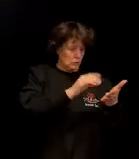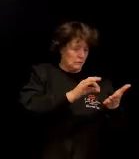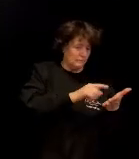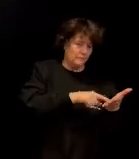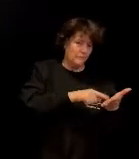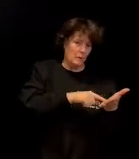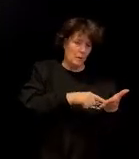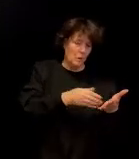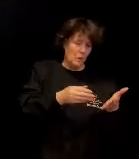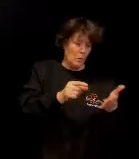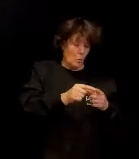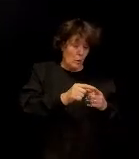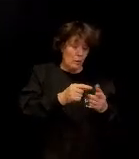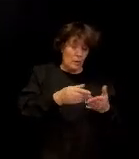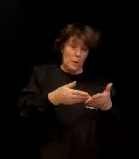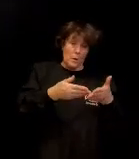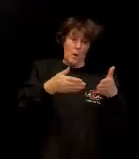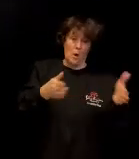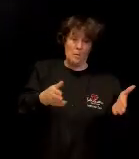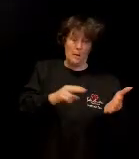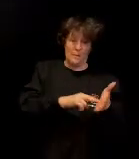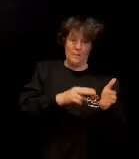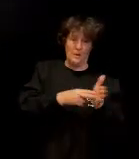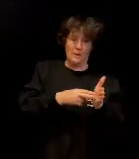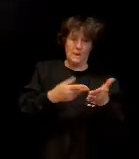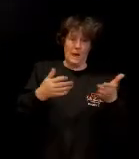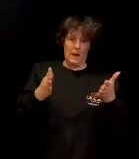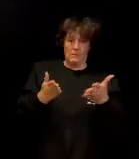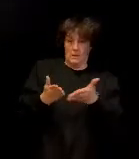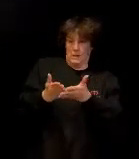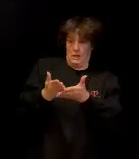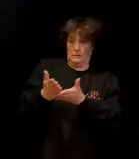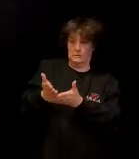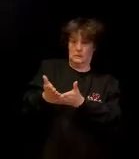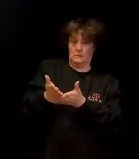the word open means allowing access,